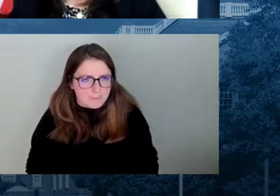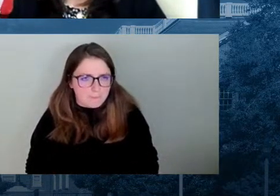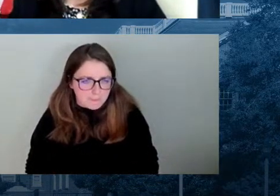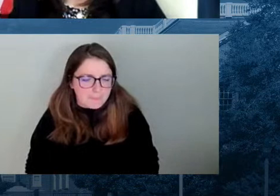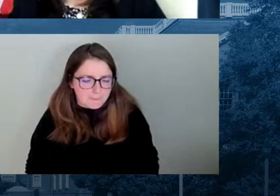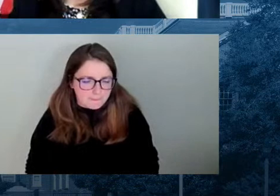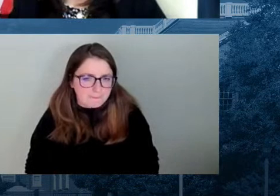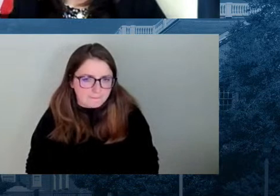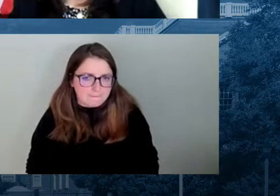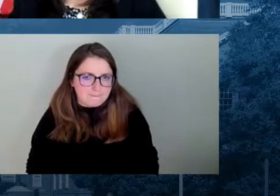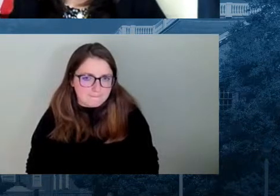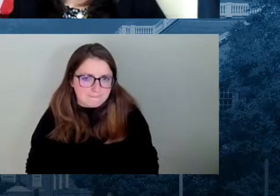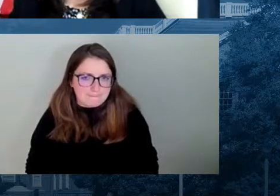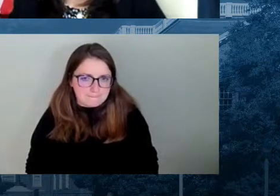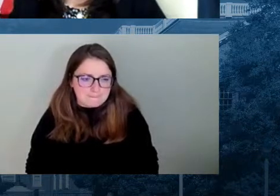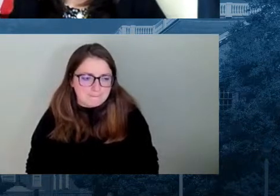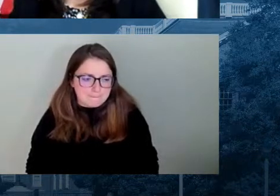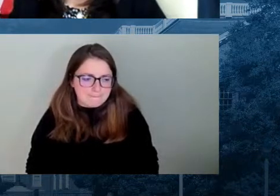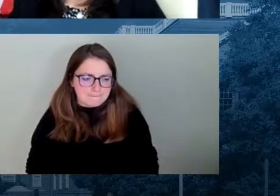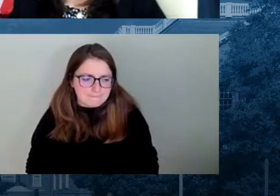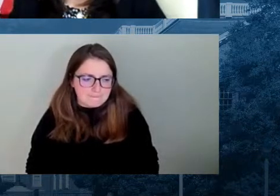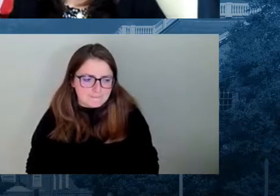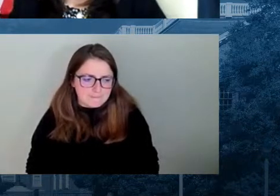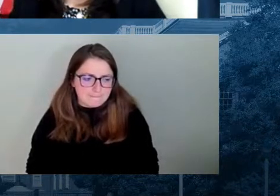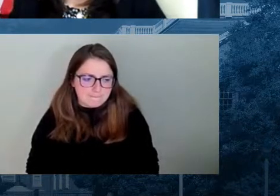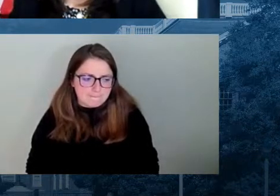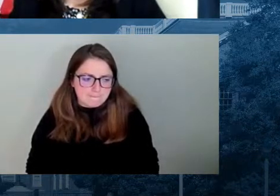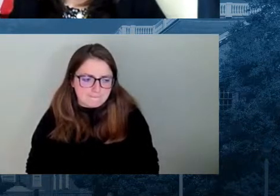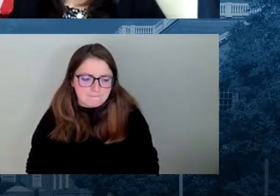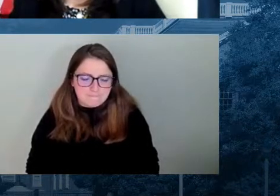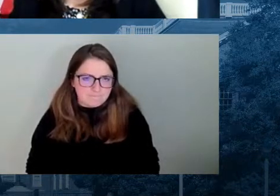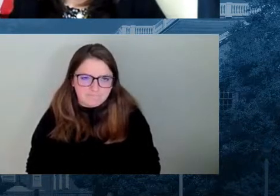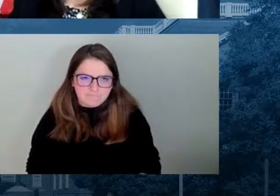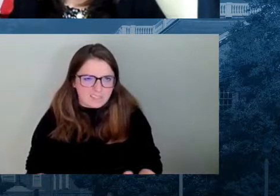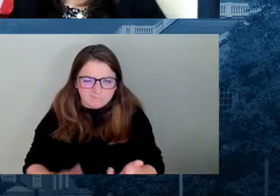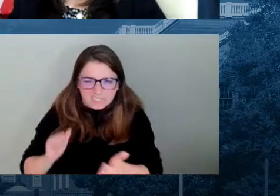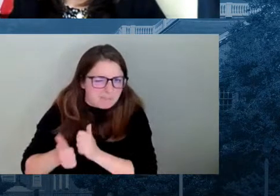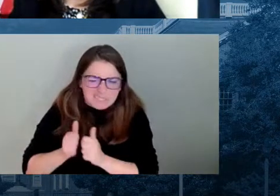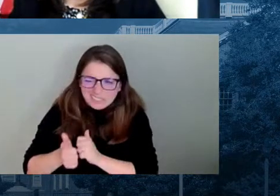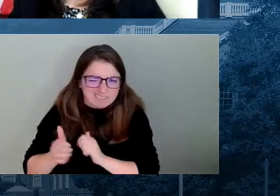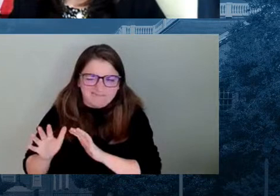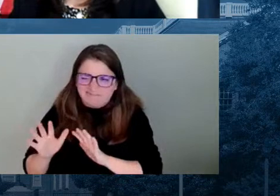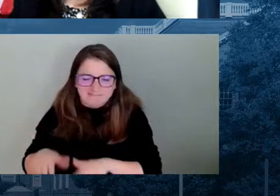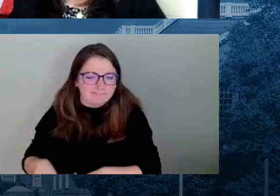that we can work together as opposed to competing all the time.